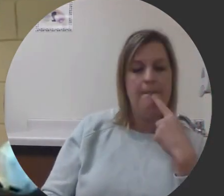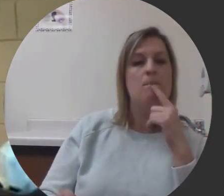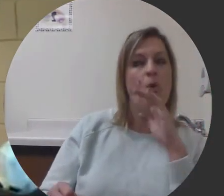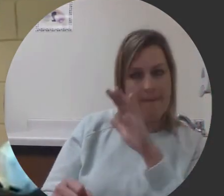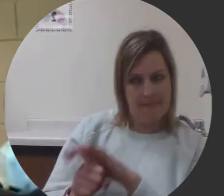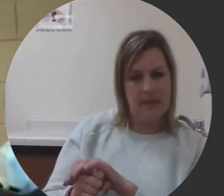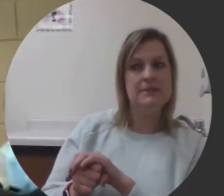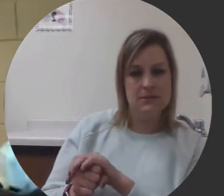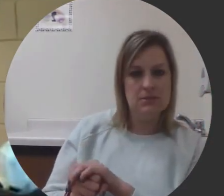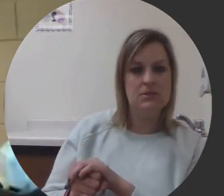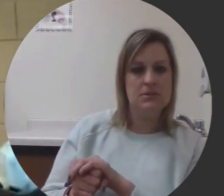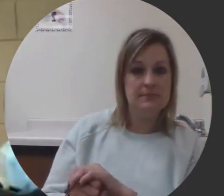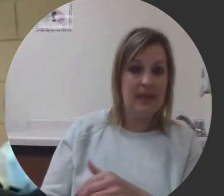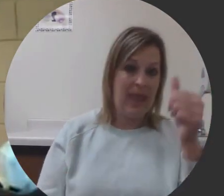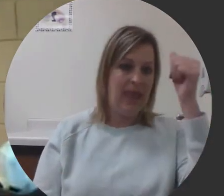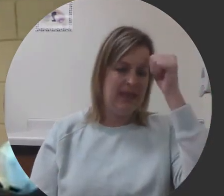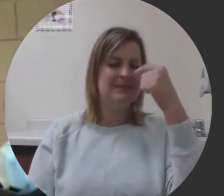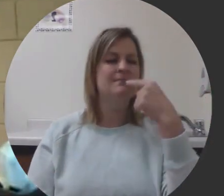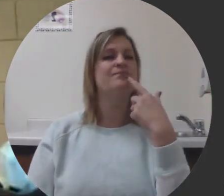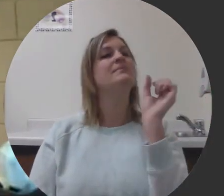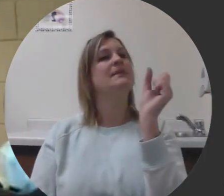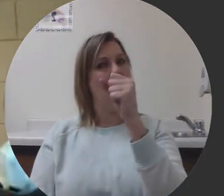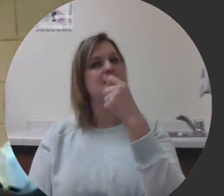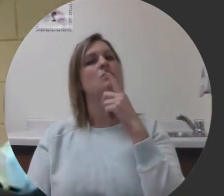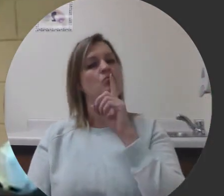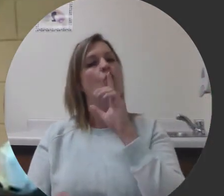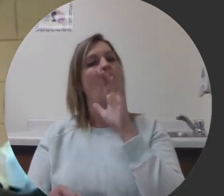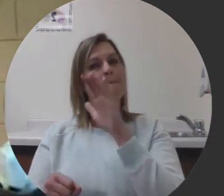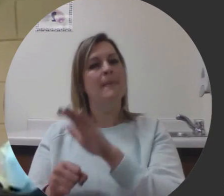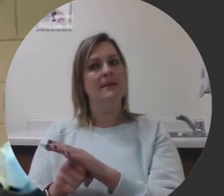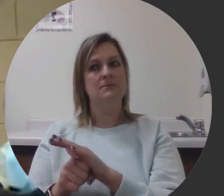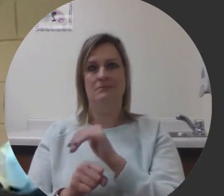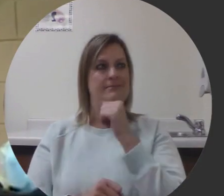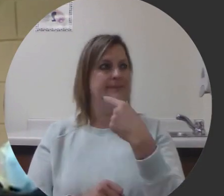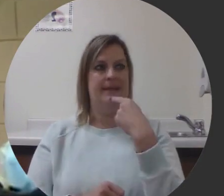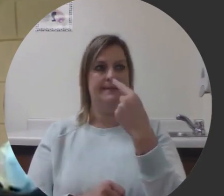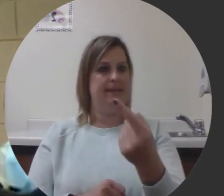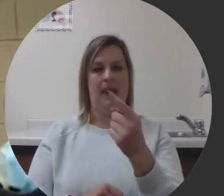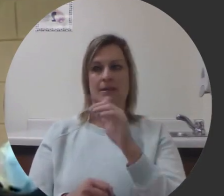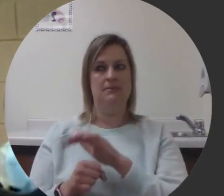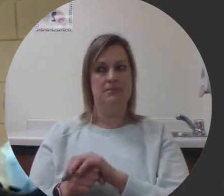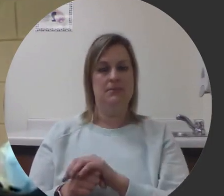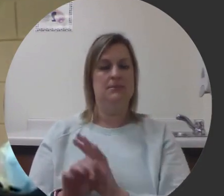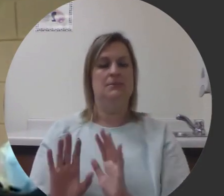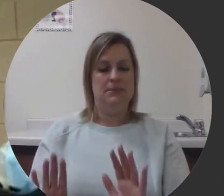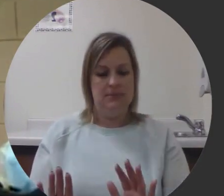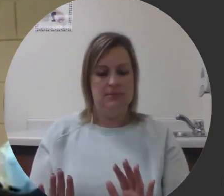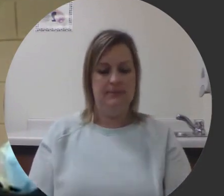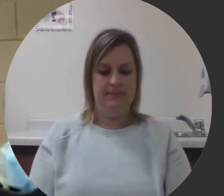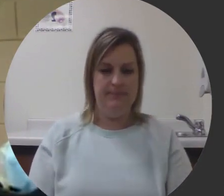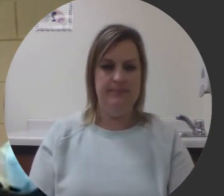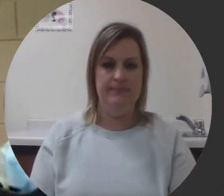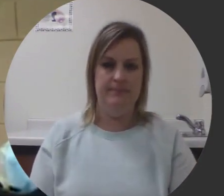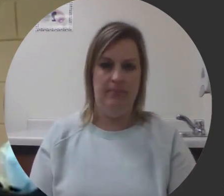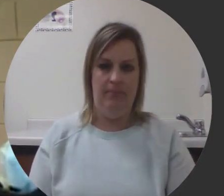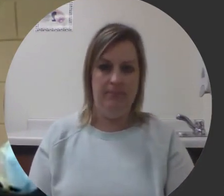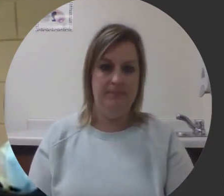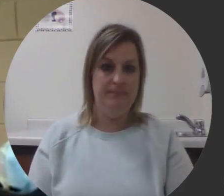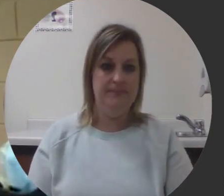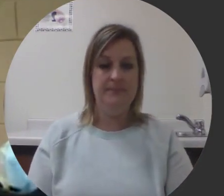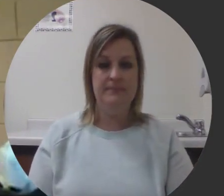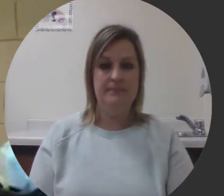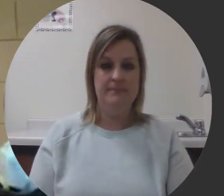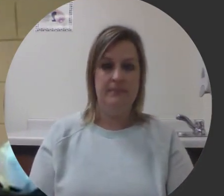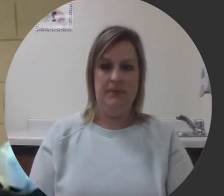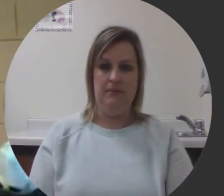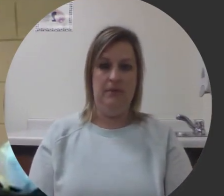crossed it. Angus crossed his stomach, perhaps by mistake, but possibly because it was to him the most important organ. Right, said